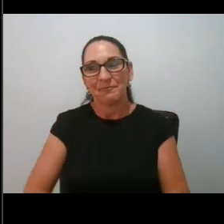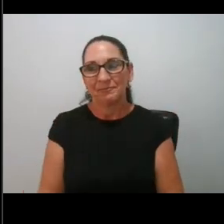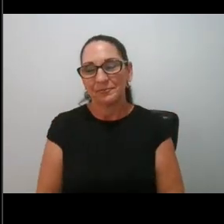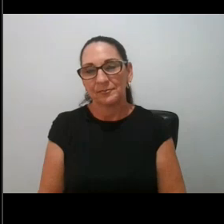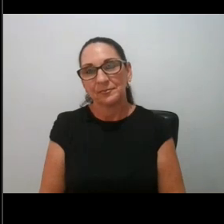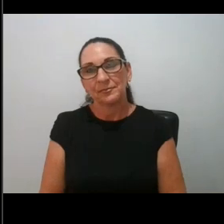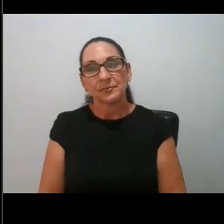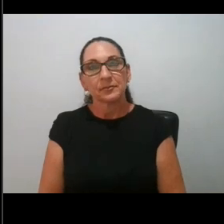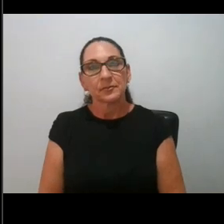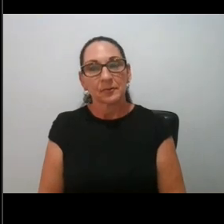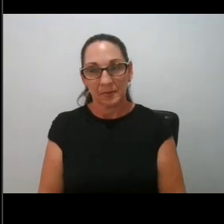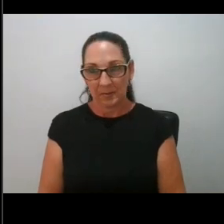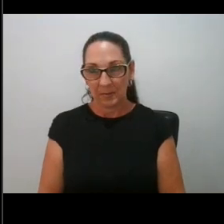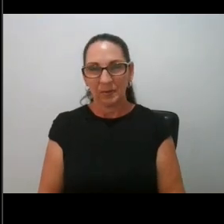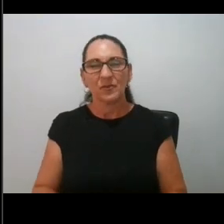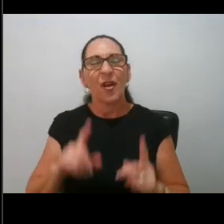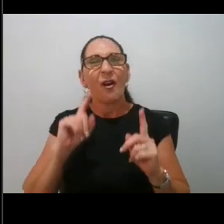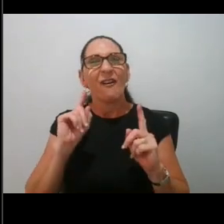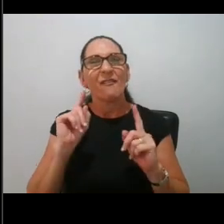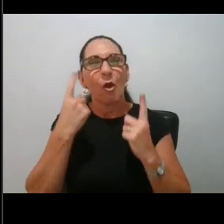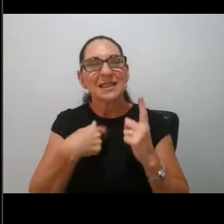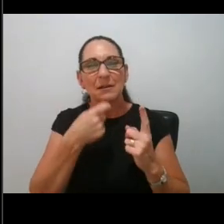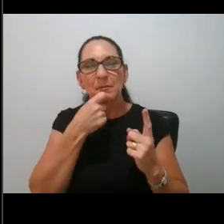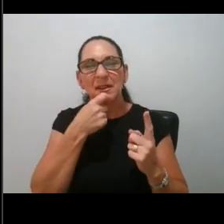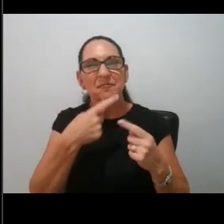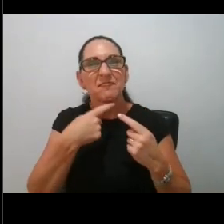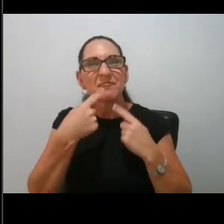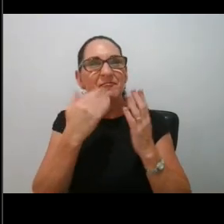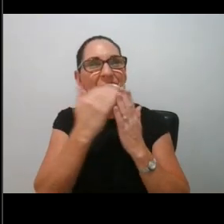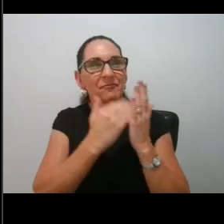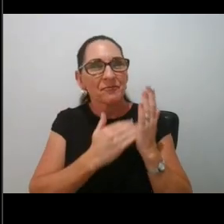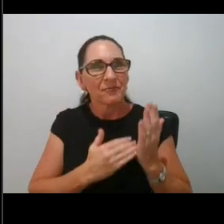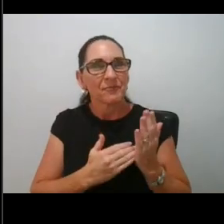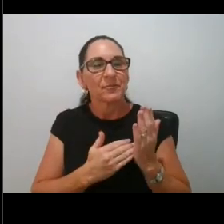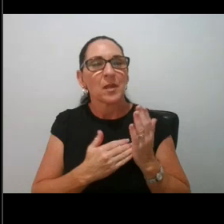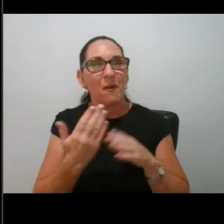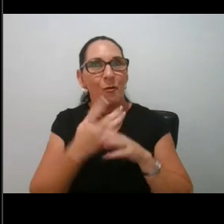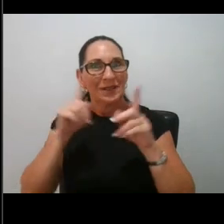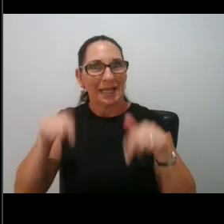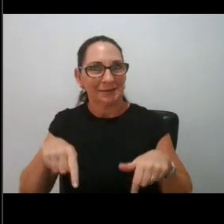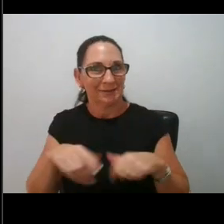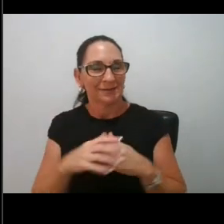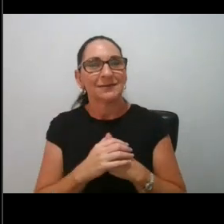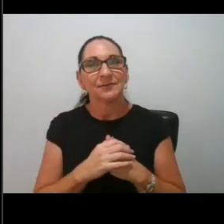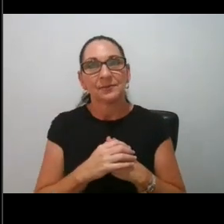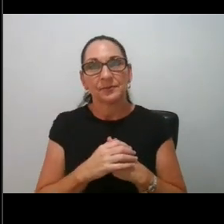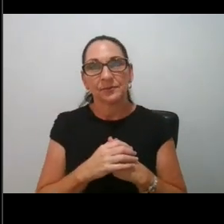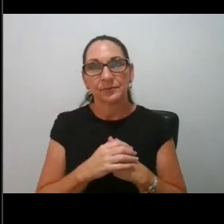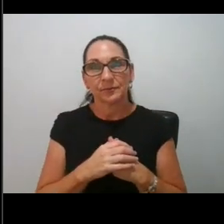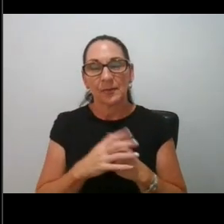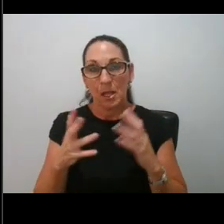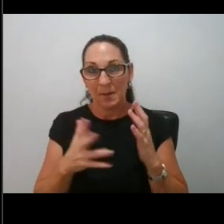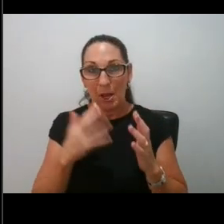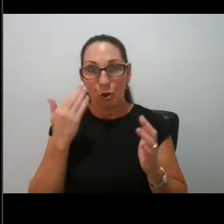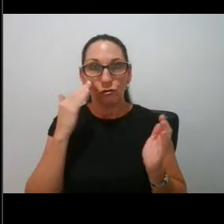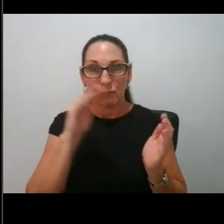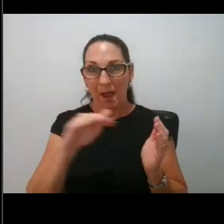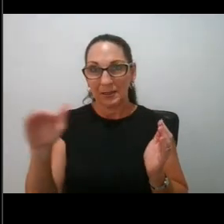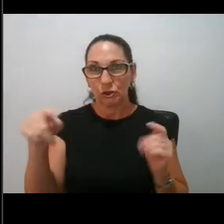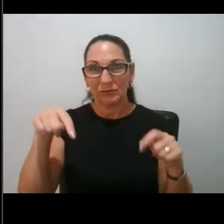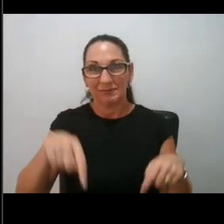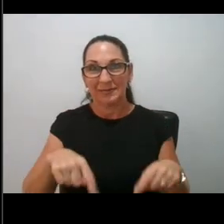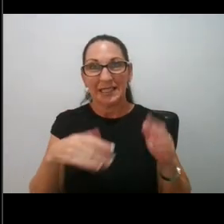We have a little bit of housekeeping to do this morning before we kick off with the presentation content. So just to remind you all that this session is